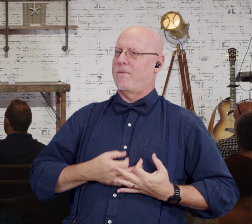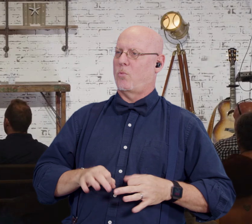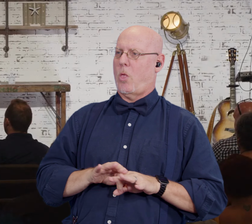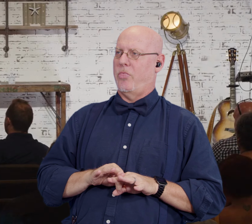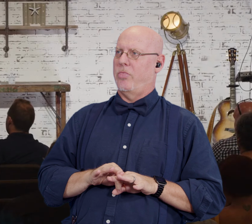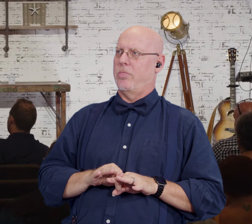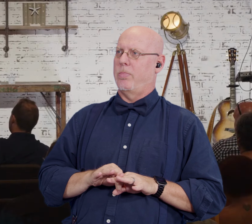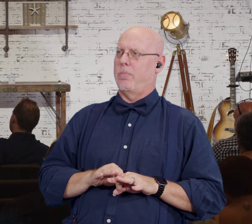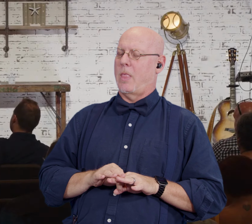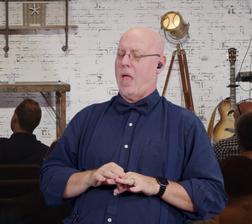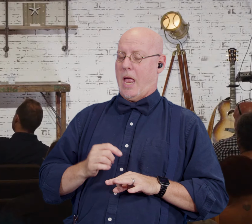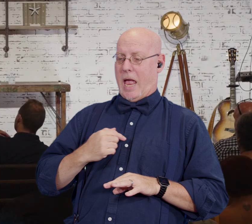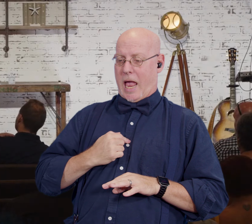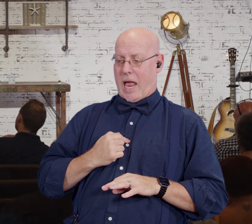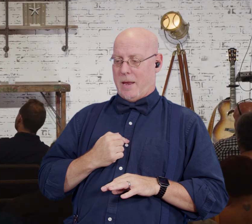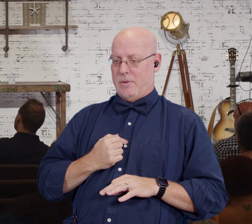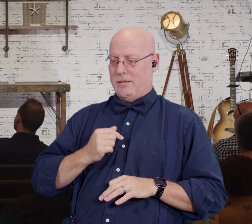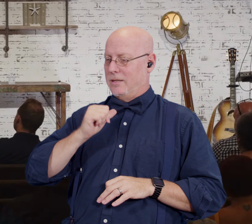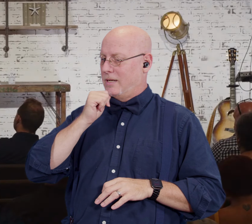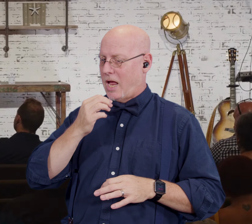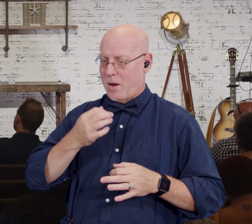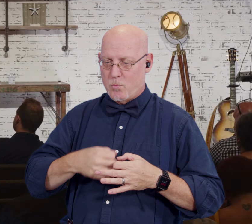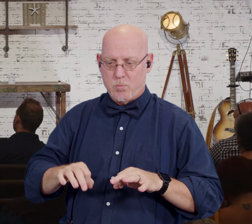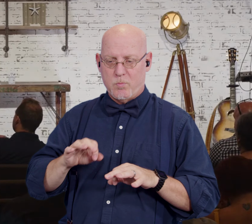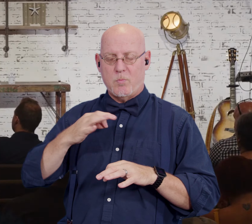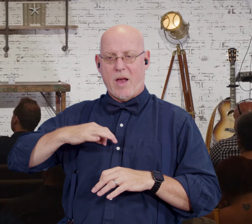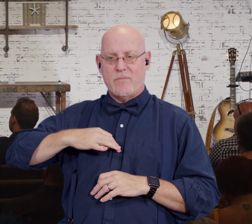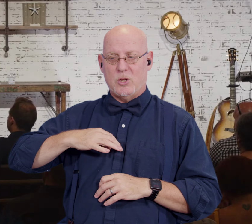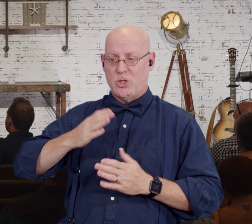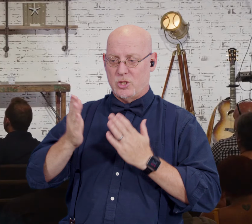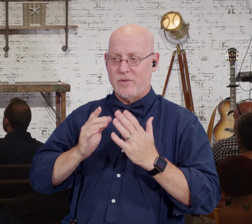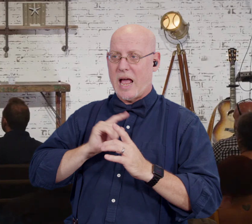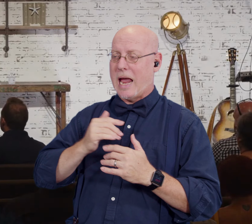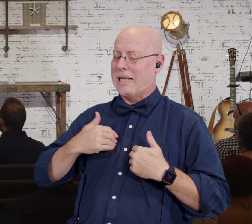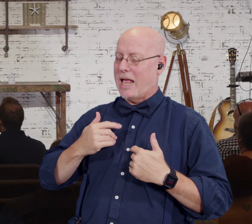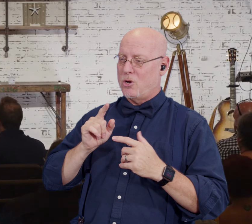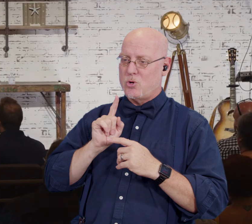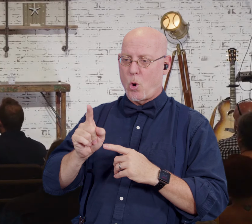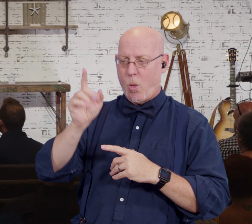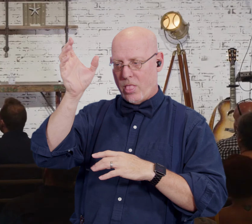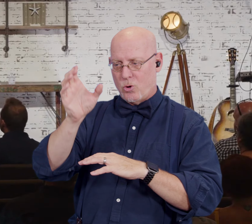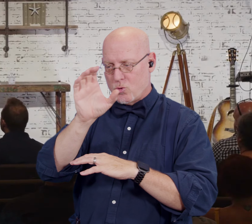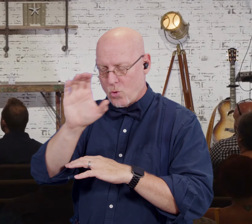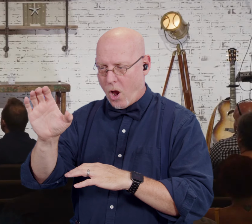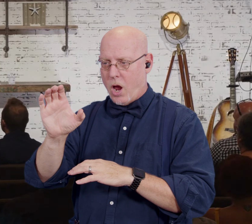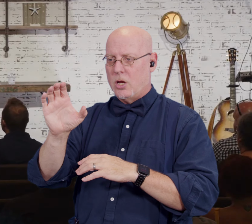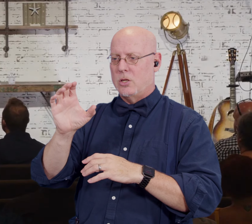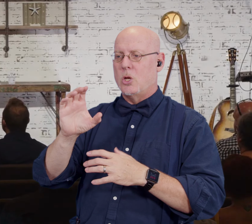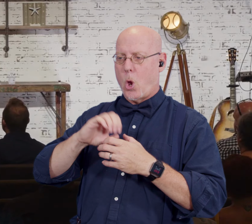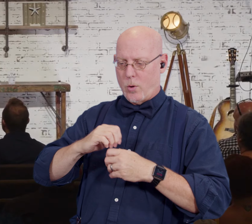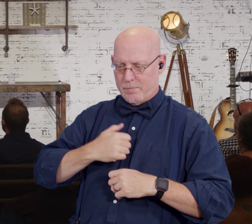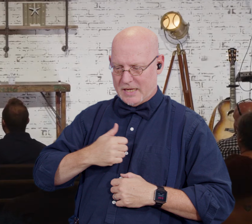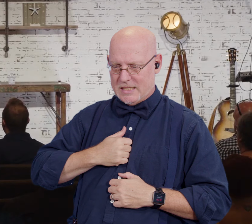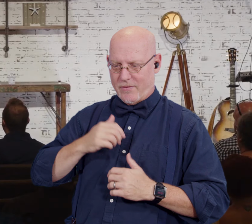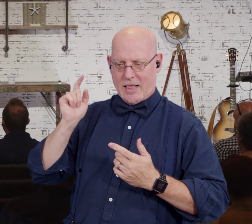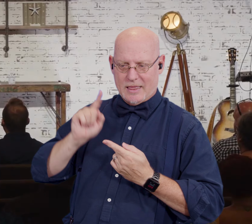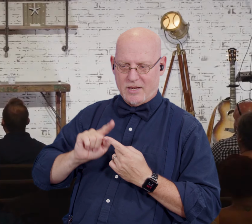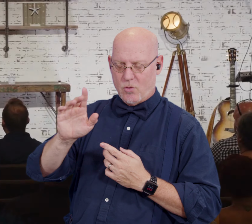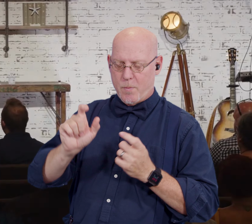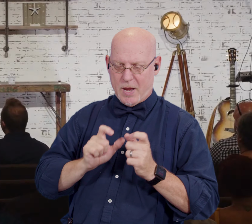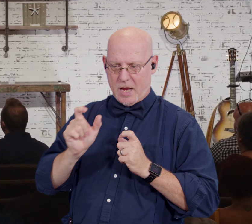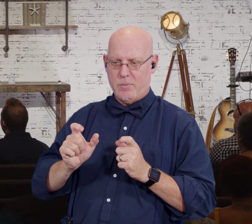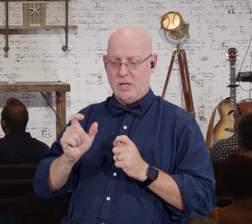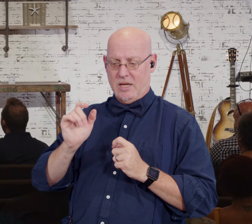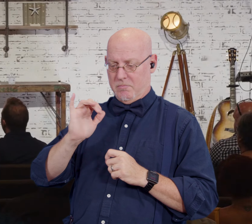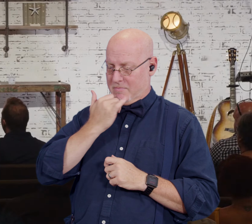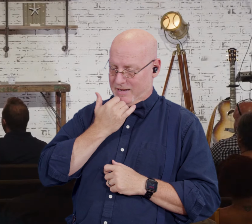intrinsic worth. I am but an unprofitable servant. I gladly go to the foot of the cross and own myself the least of your people. If I err in